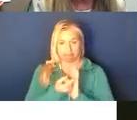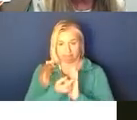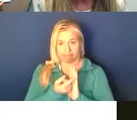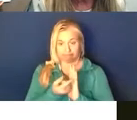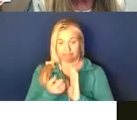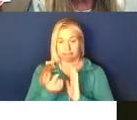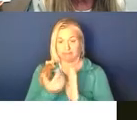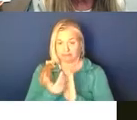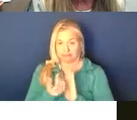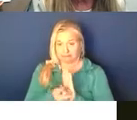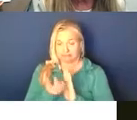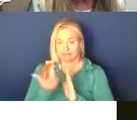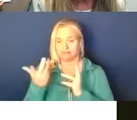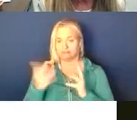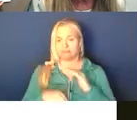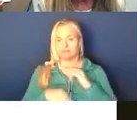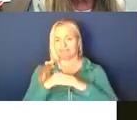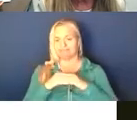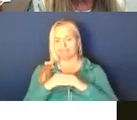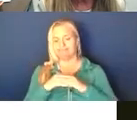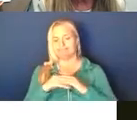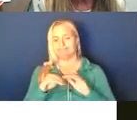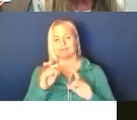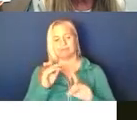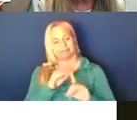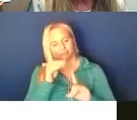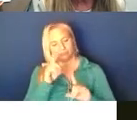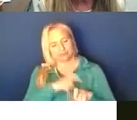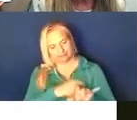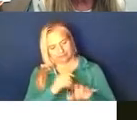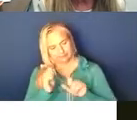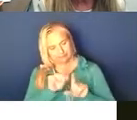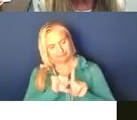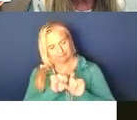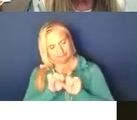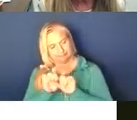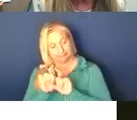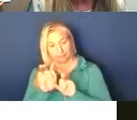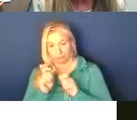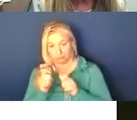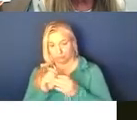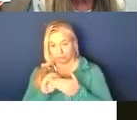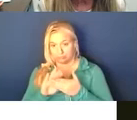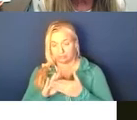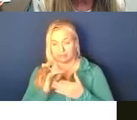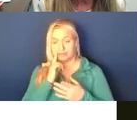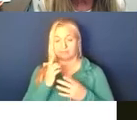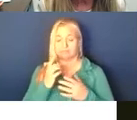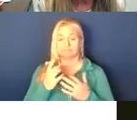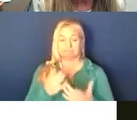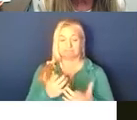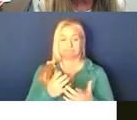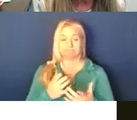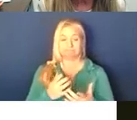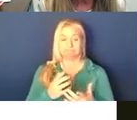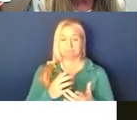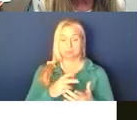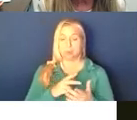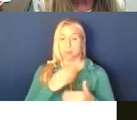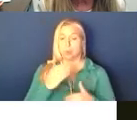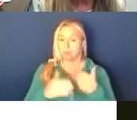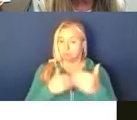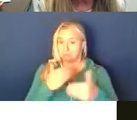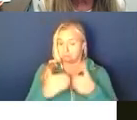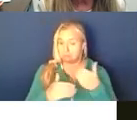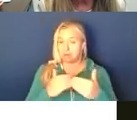minutes, was up. And then overall, we tracked how effective our performance was